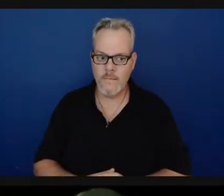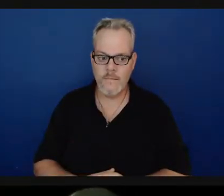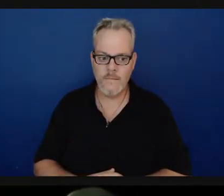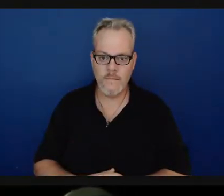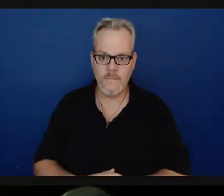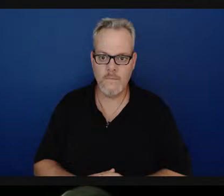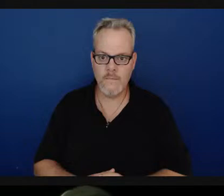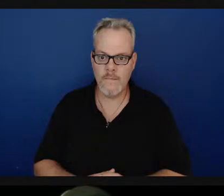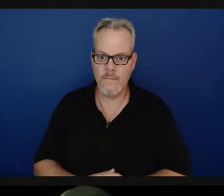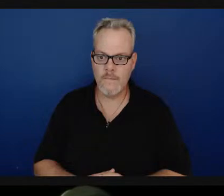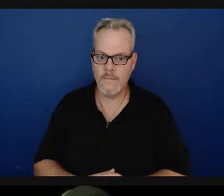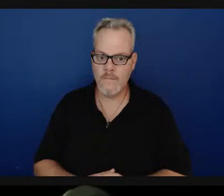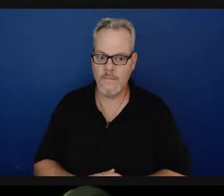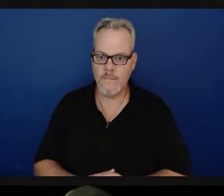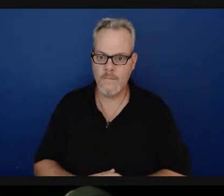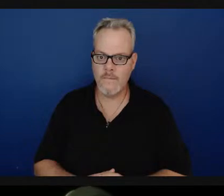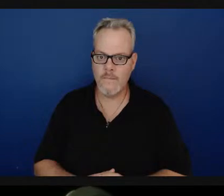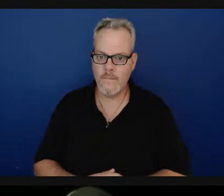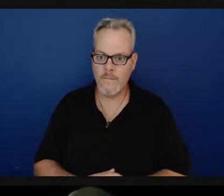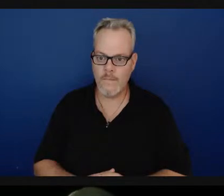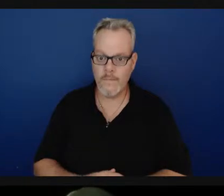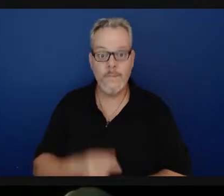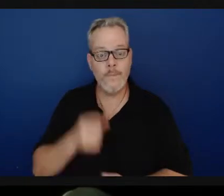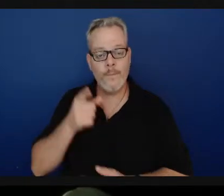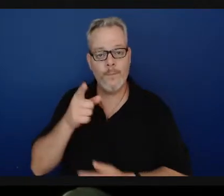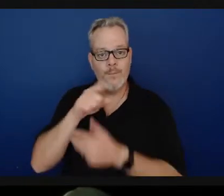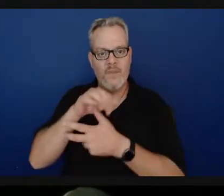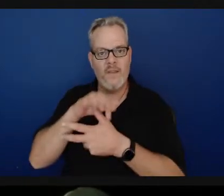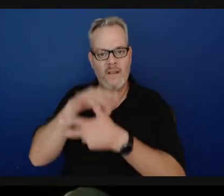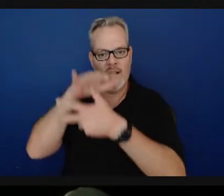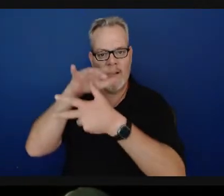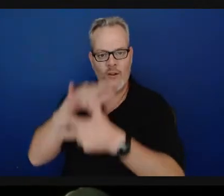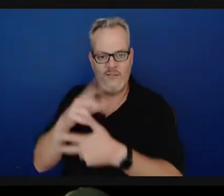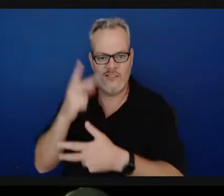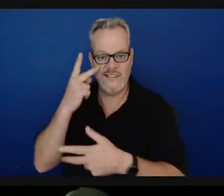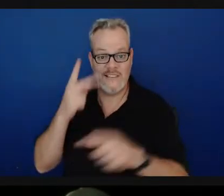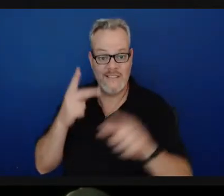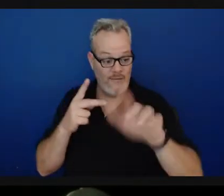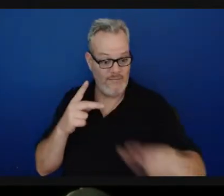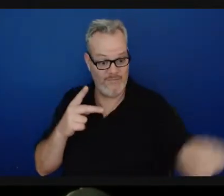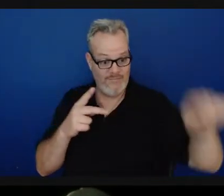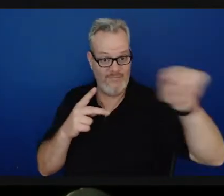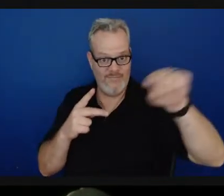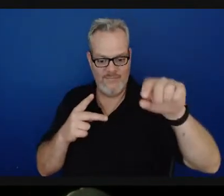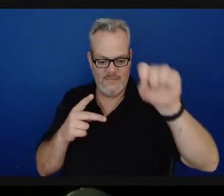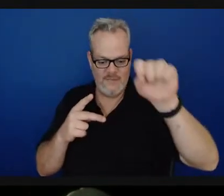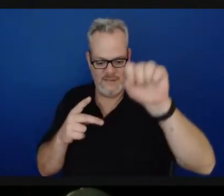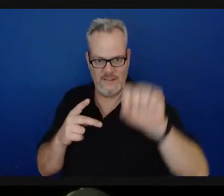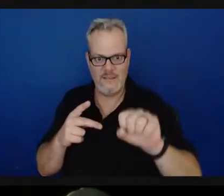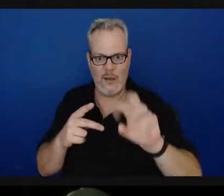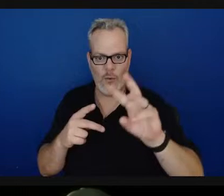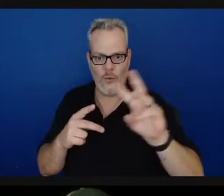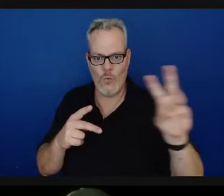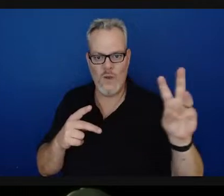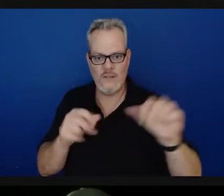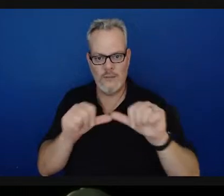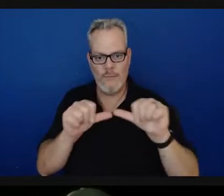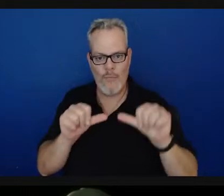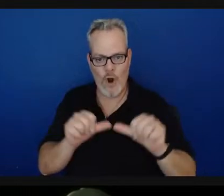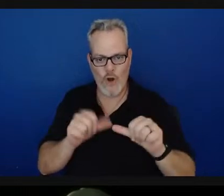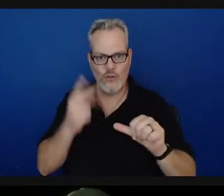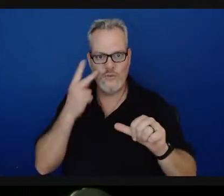And so there's our view of the southwest part of the crater. Here's the crater rim drive where it comes in. There's that little piece of